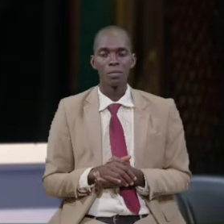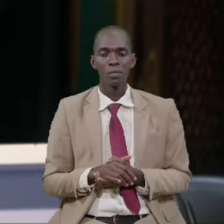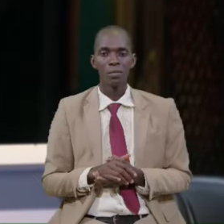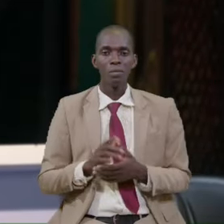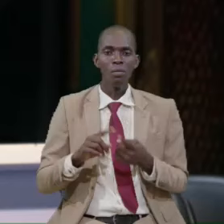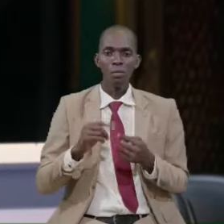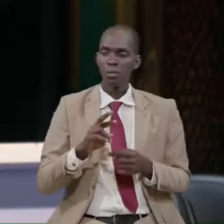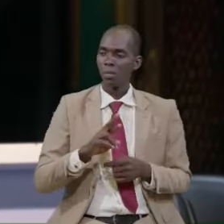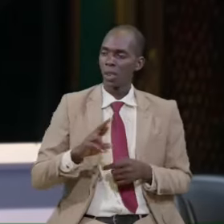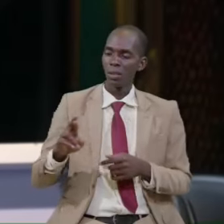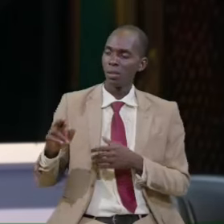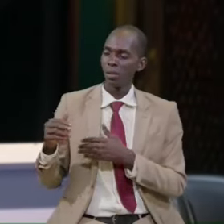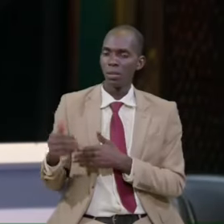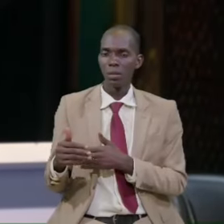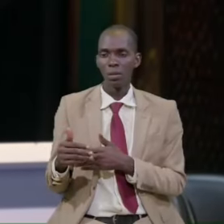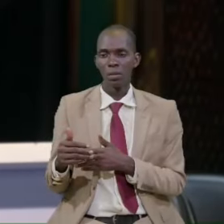counselors, we are waiting for you.